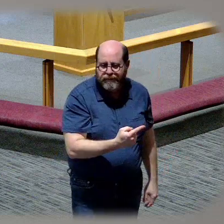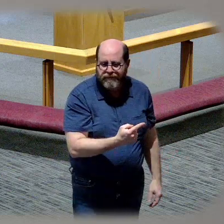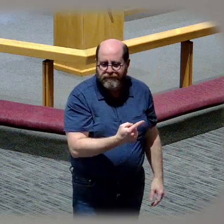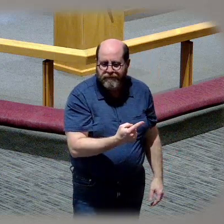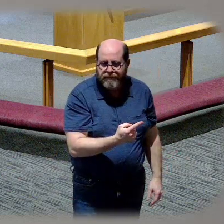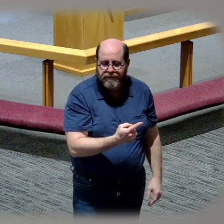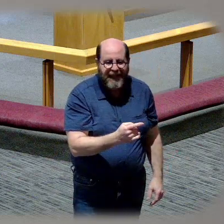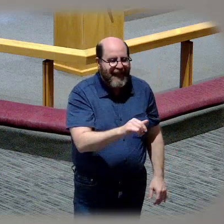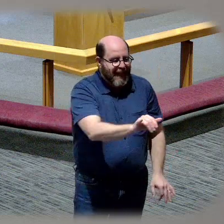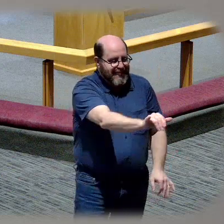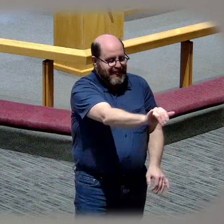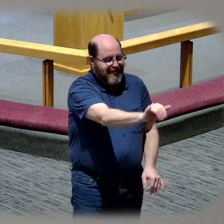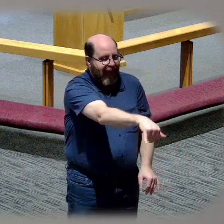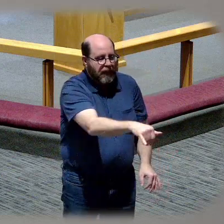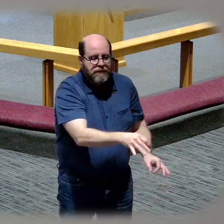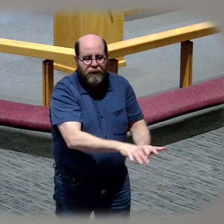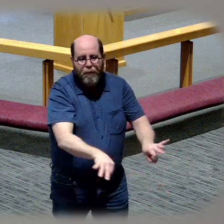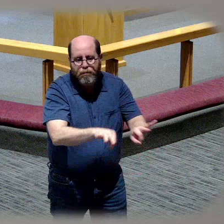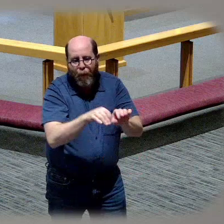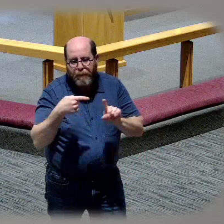And that's what's important.